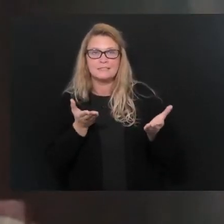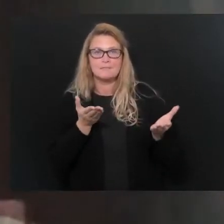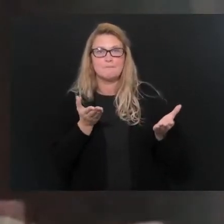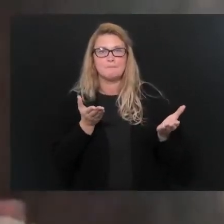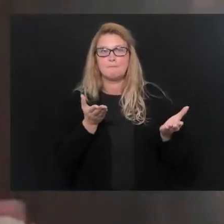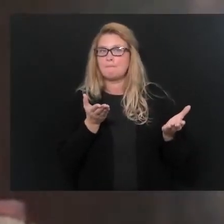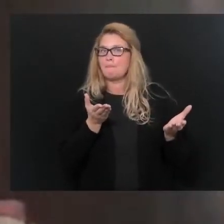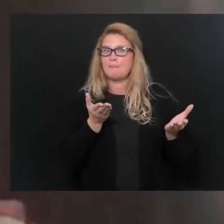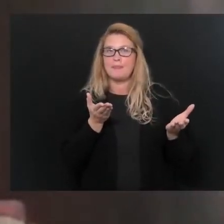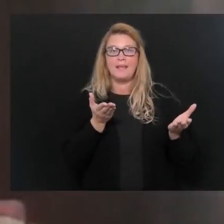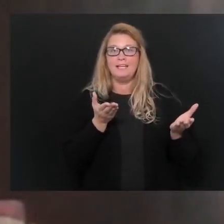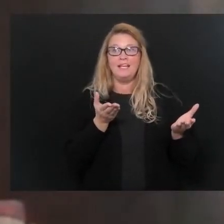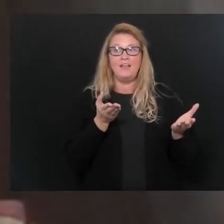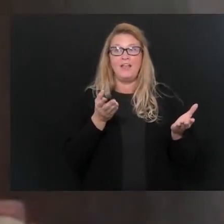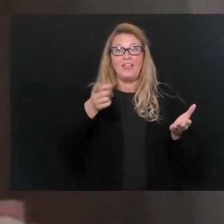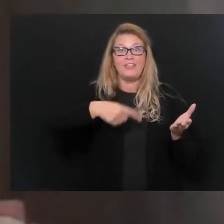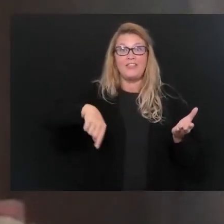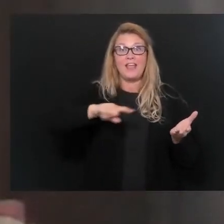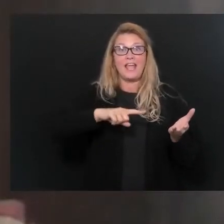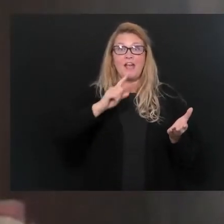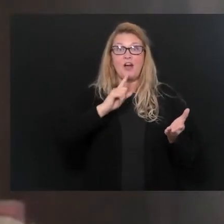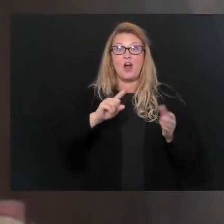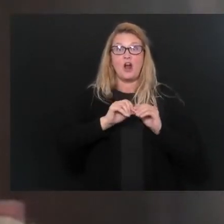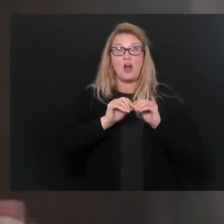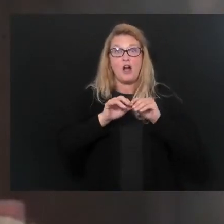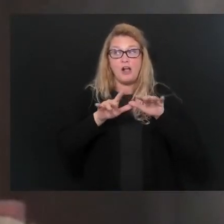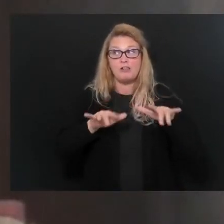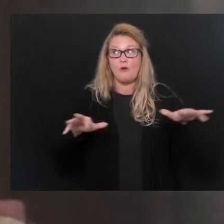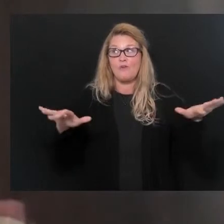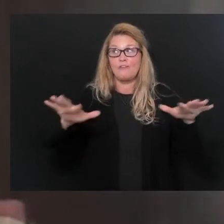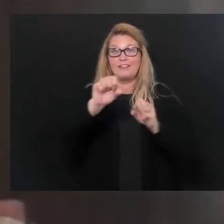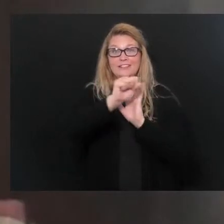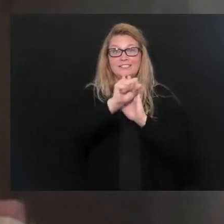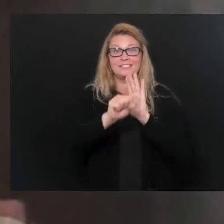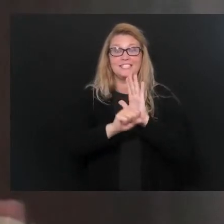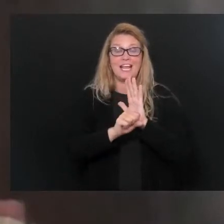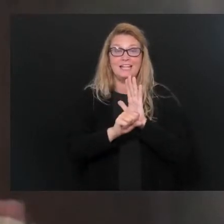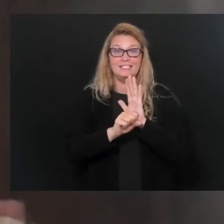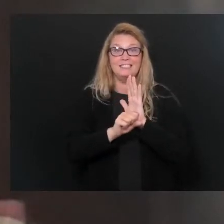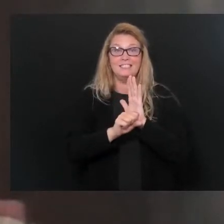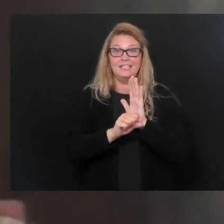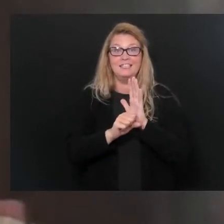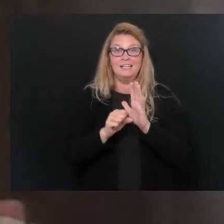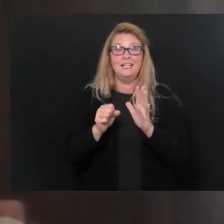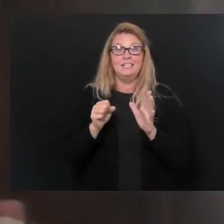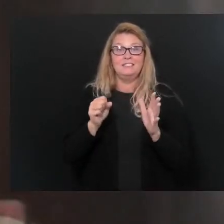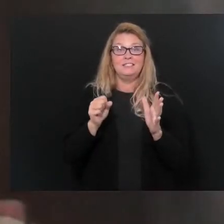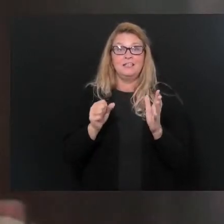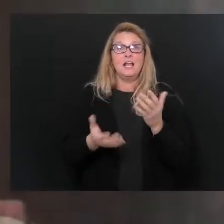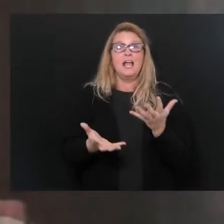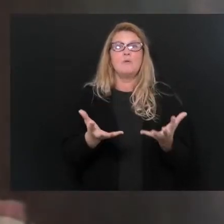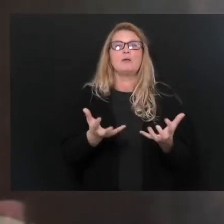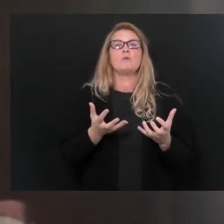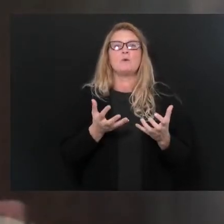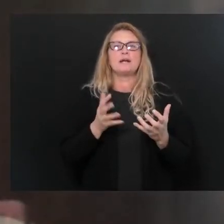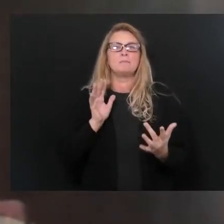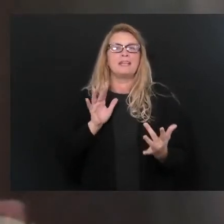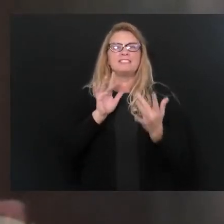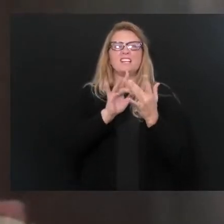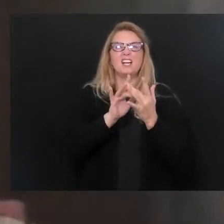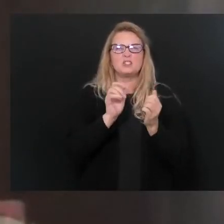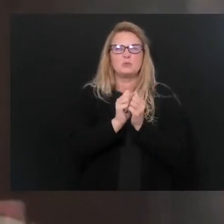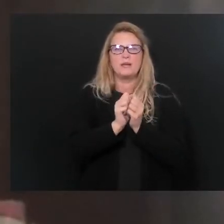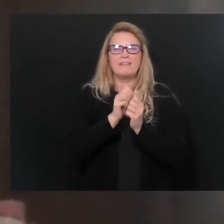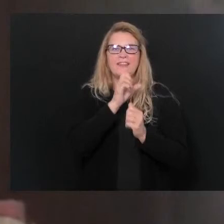so centralized, that are distributed through the state. And importantly, to get to our elderly, the people that are